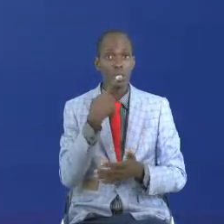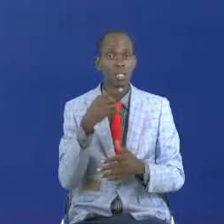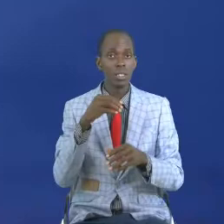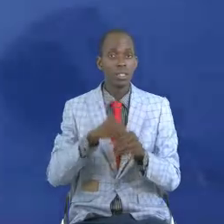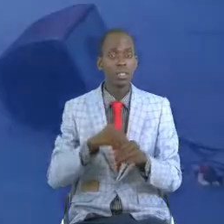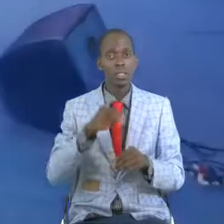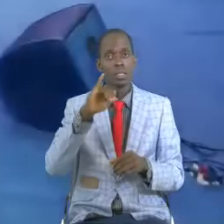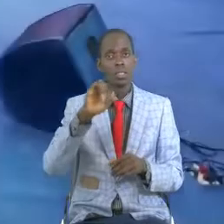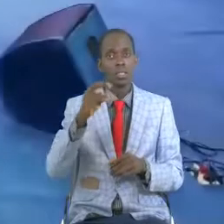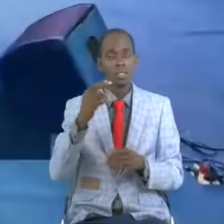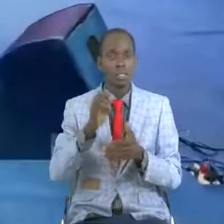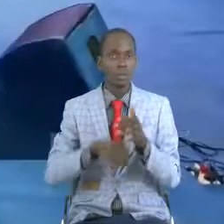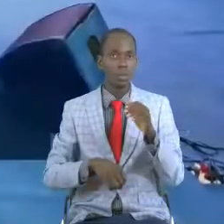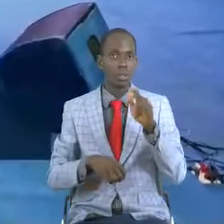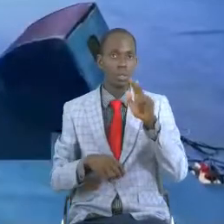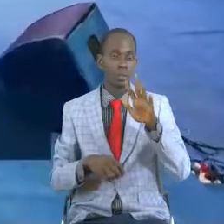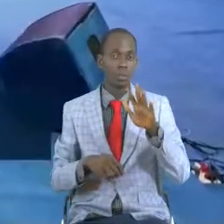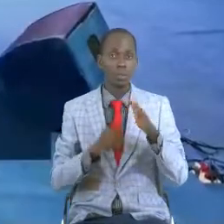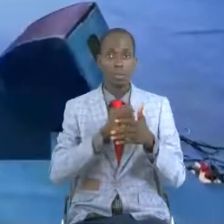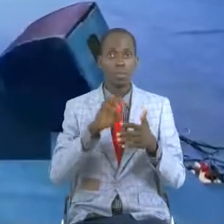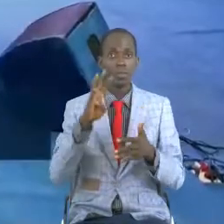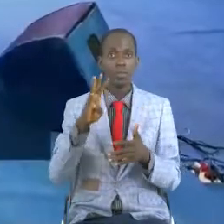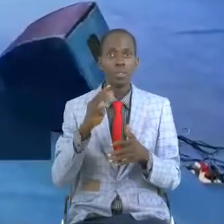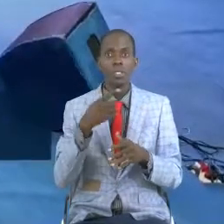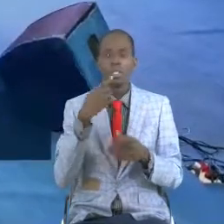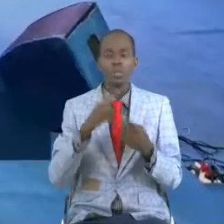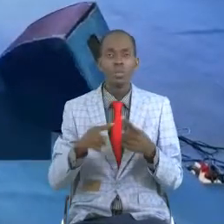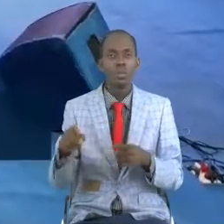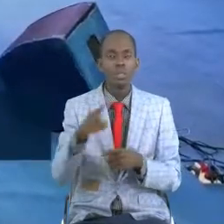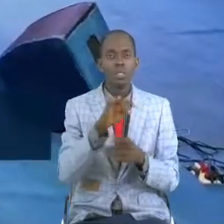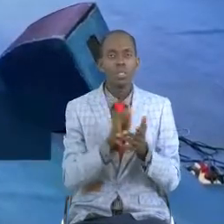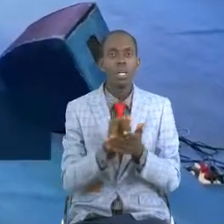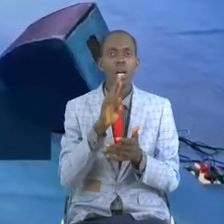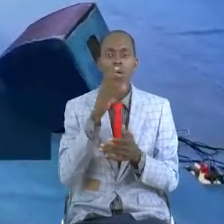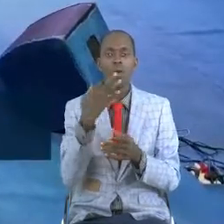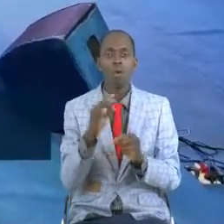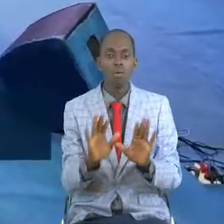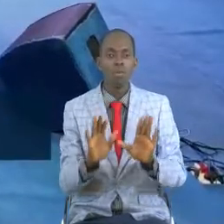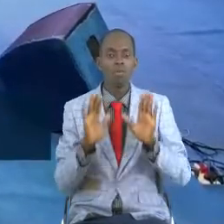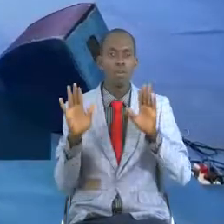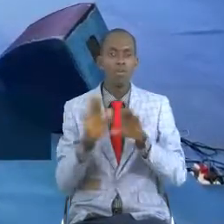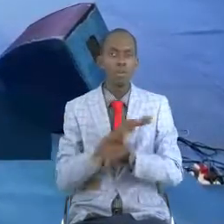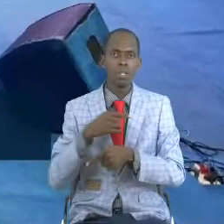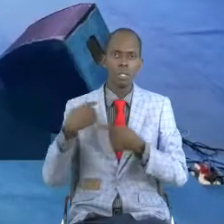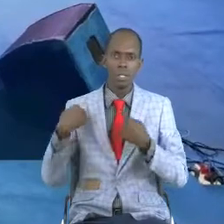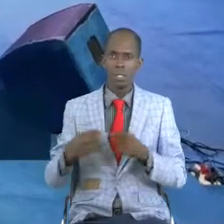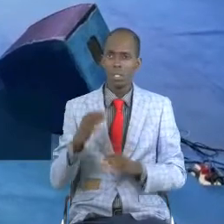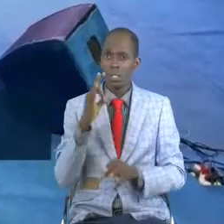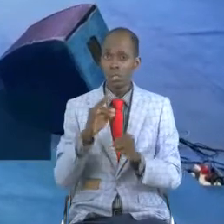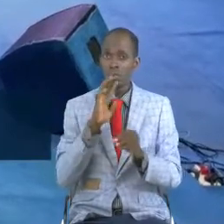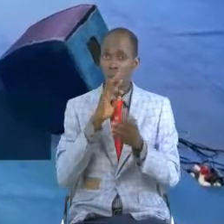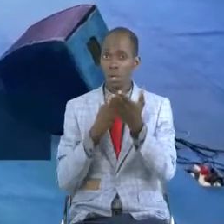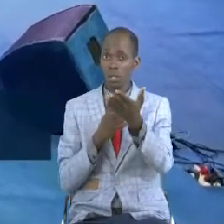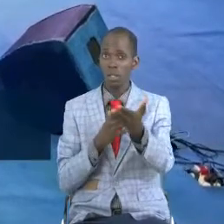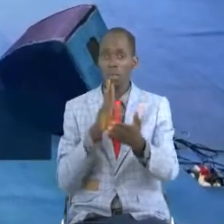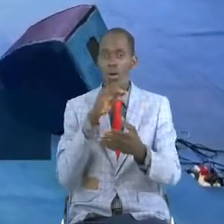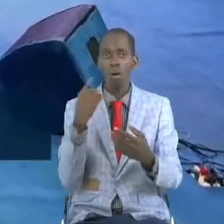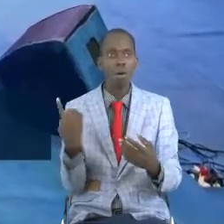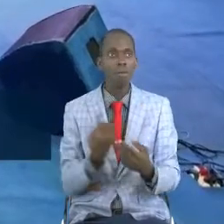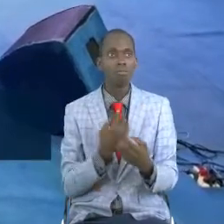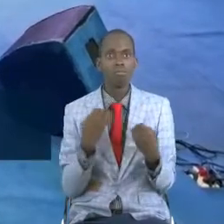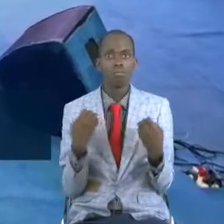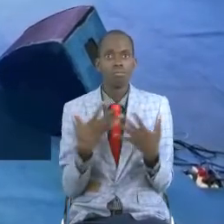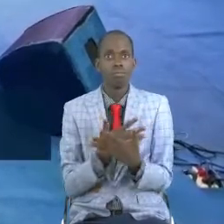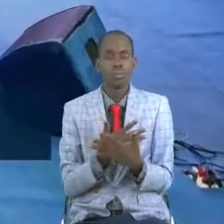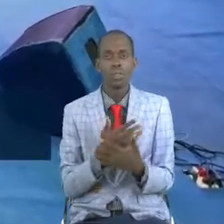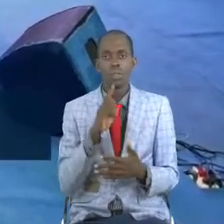to them that of your fearful hearts if you are there you're afraid if you're there